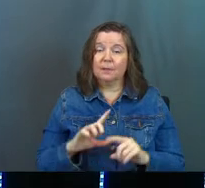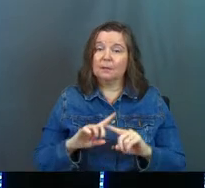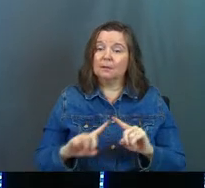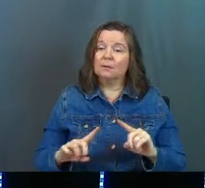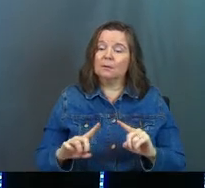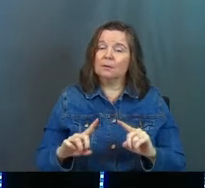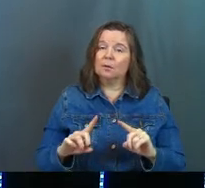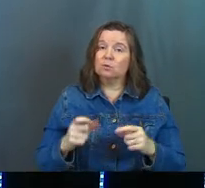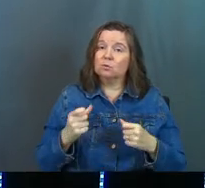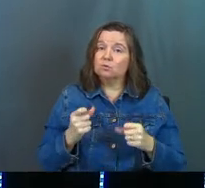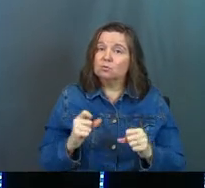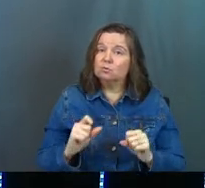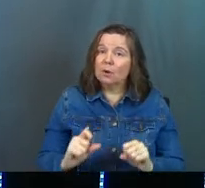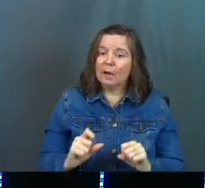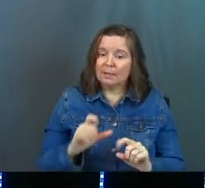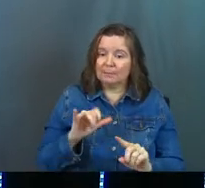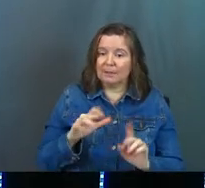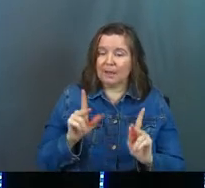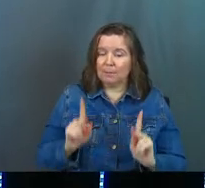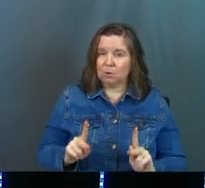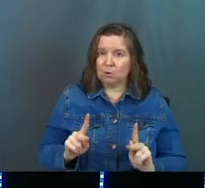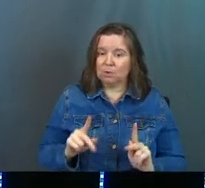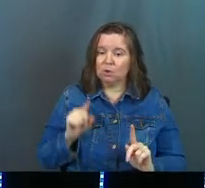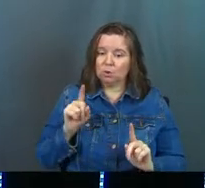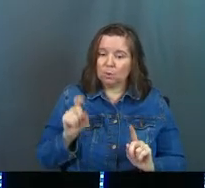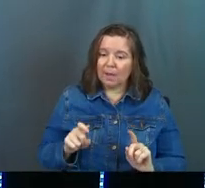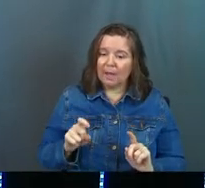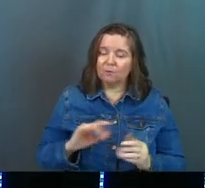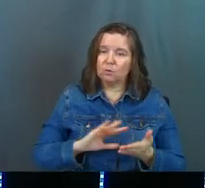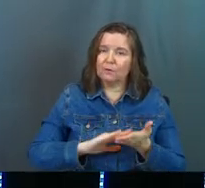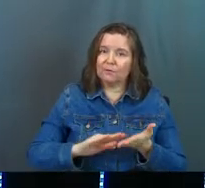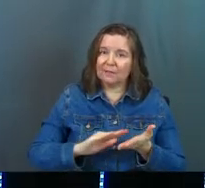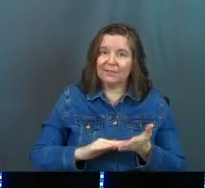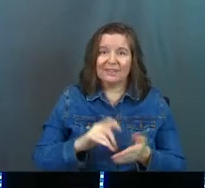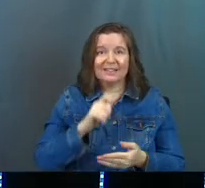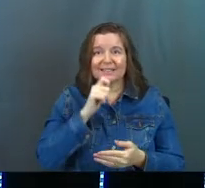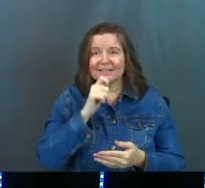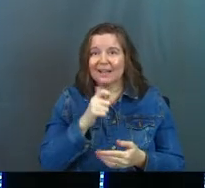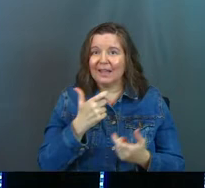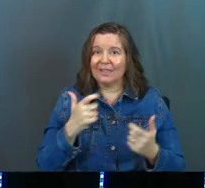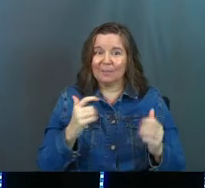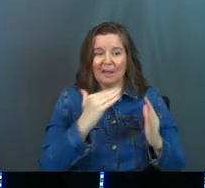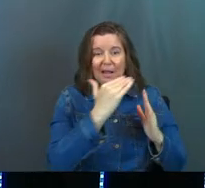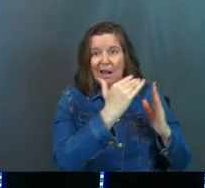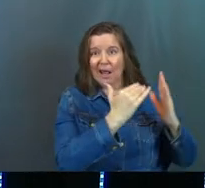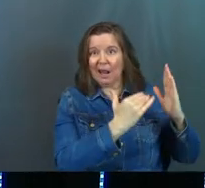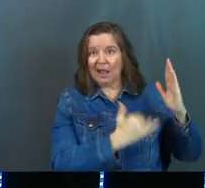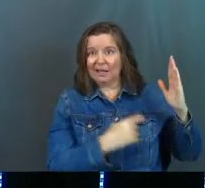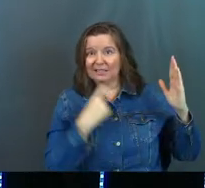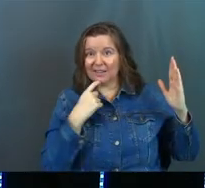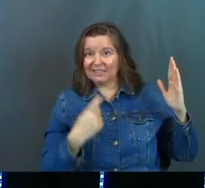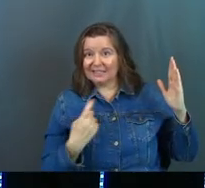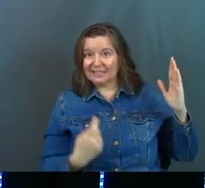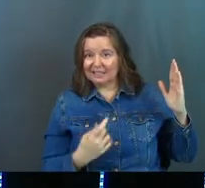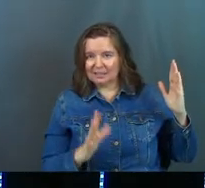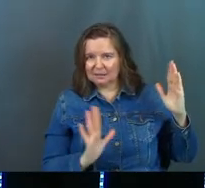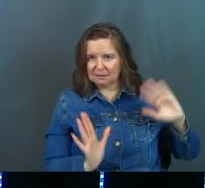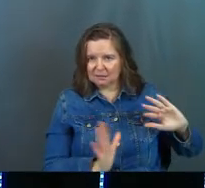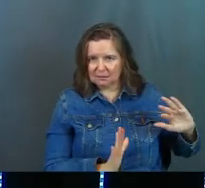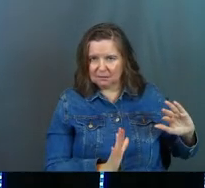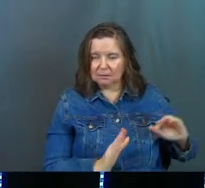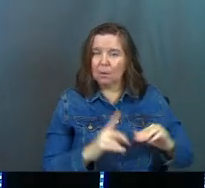But to try to be that person, you have to forgive. And it's not the big list of sins that we often think of with